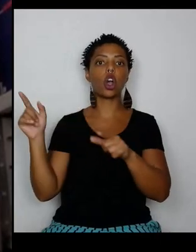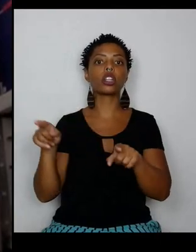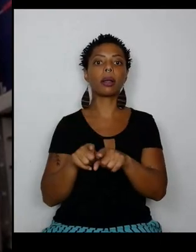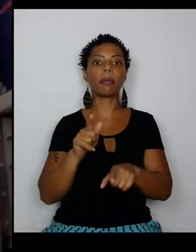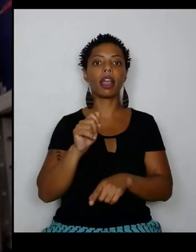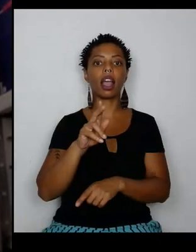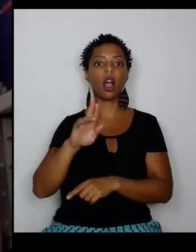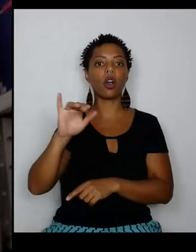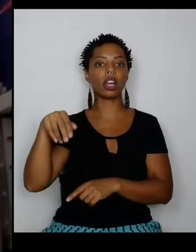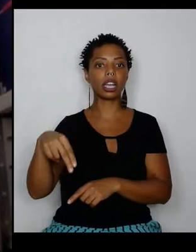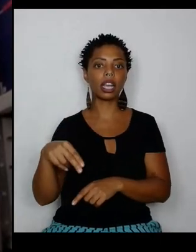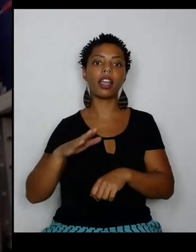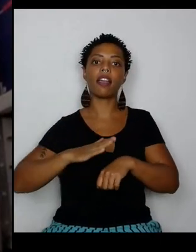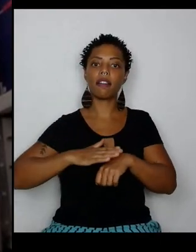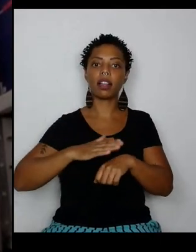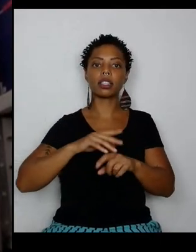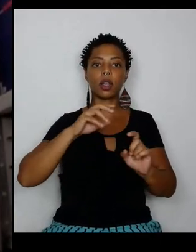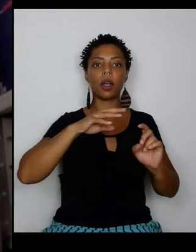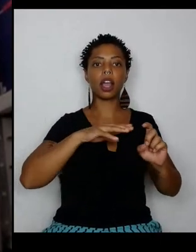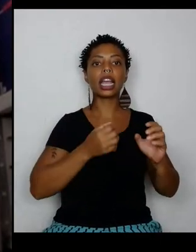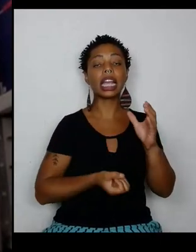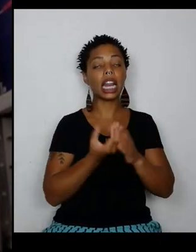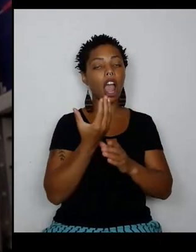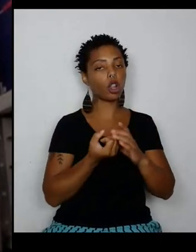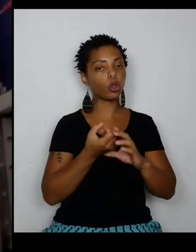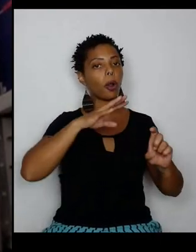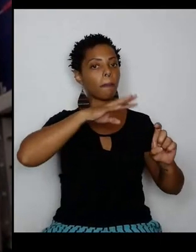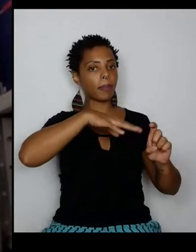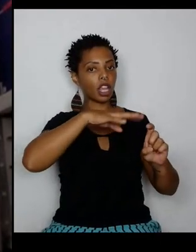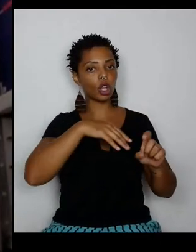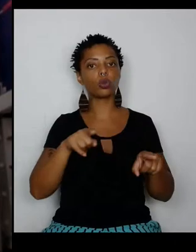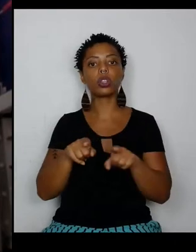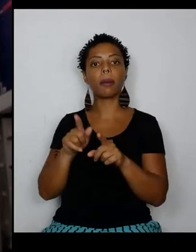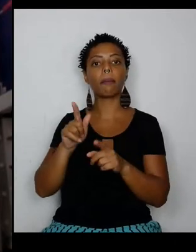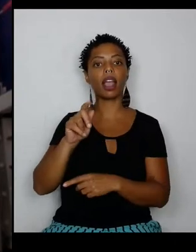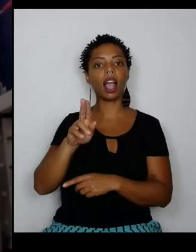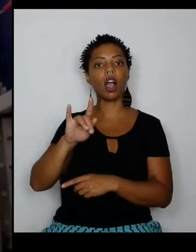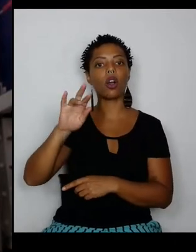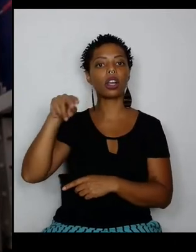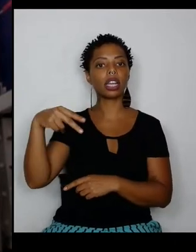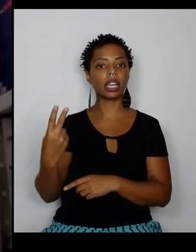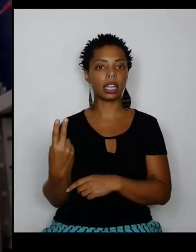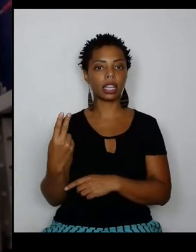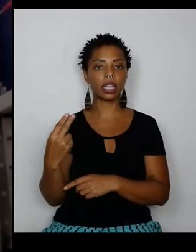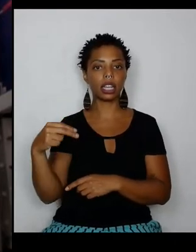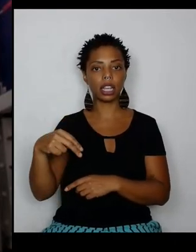gogan maker of myth and gogan portraits